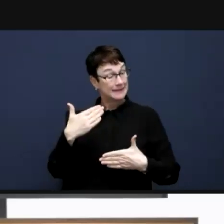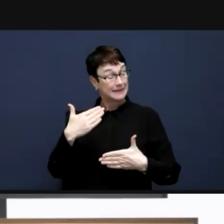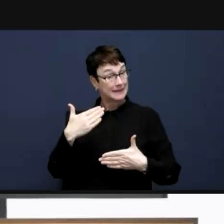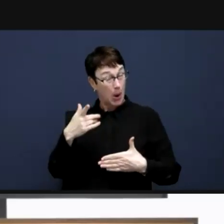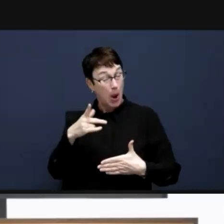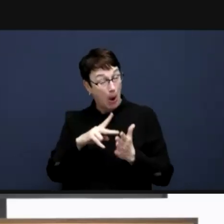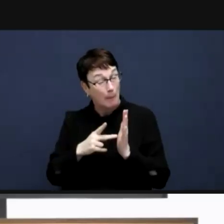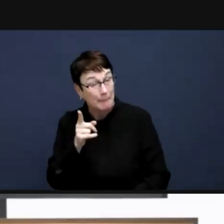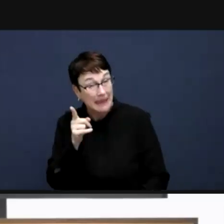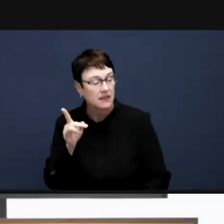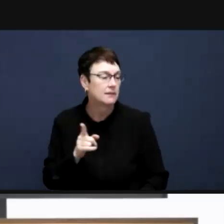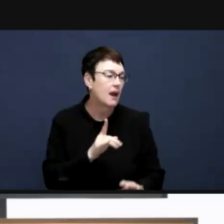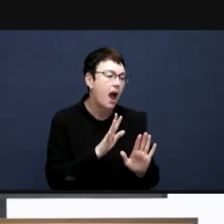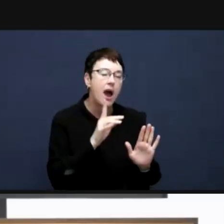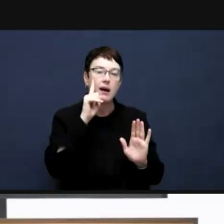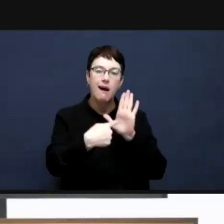think it was called